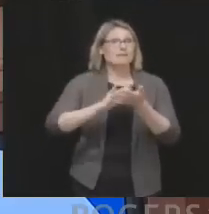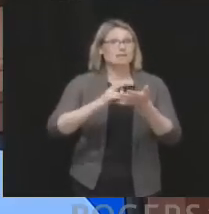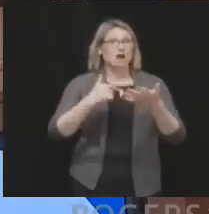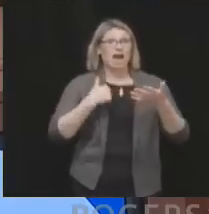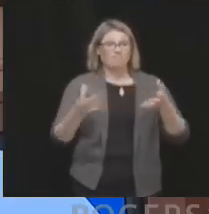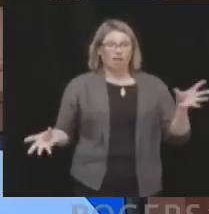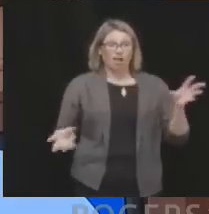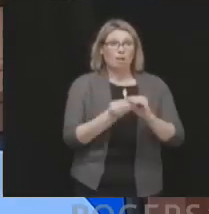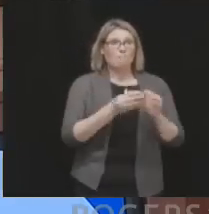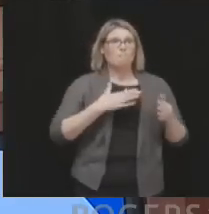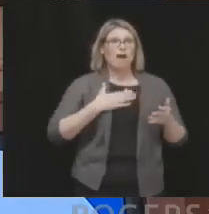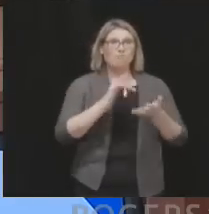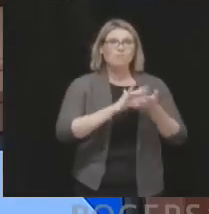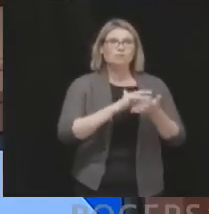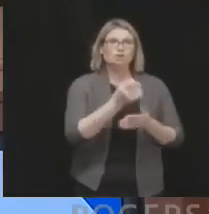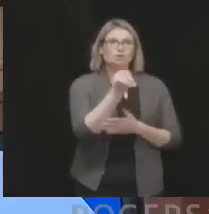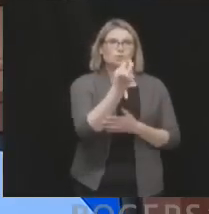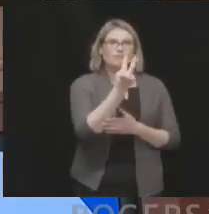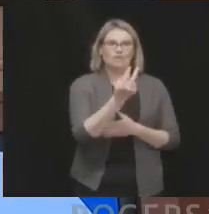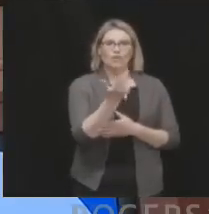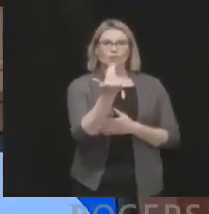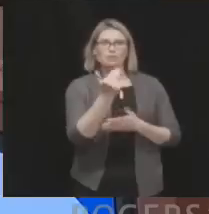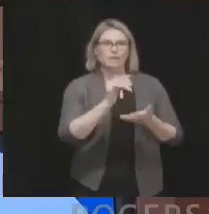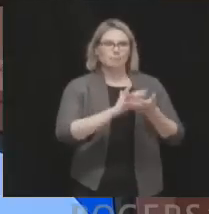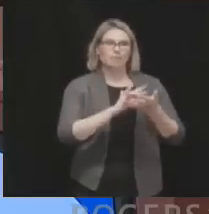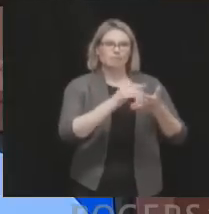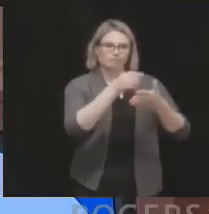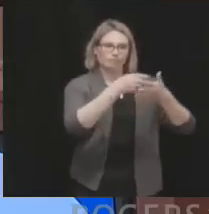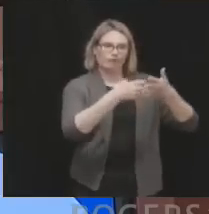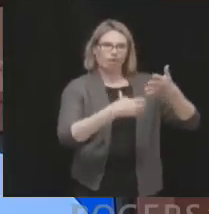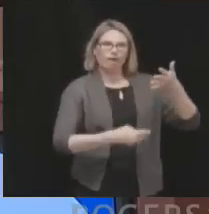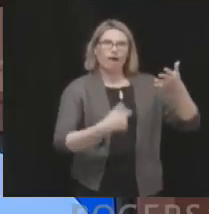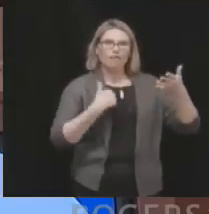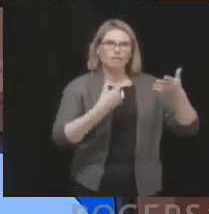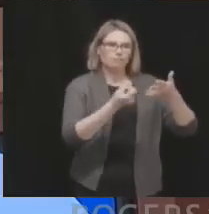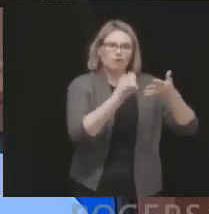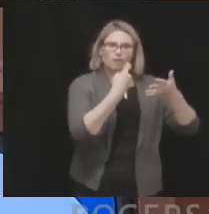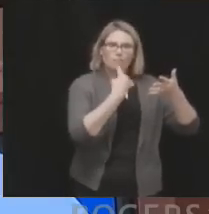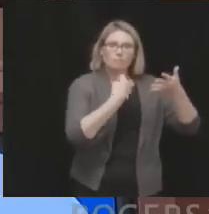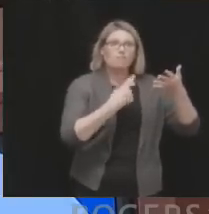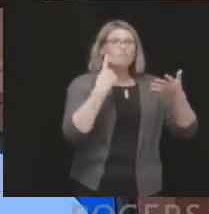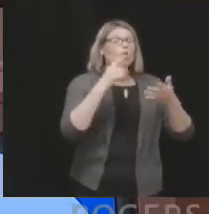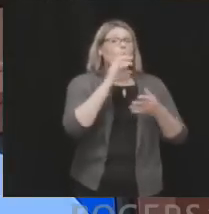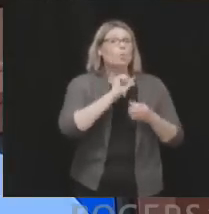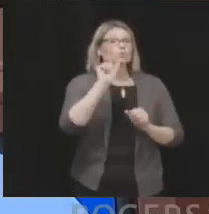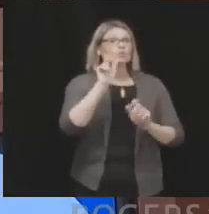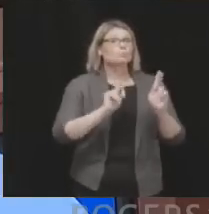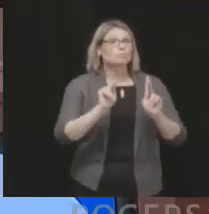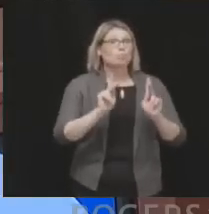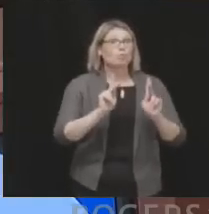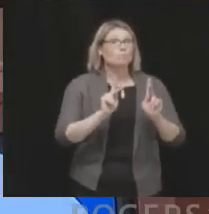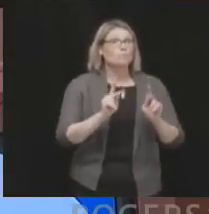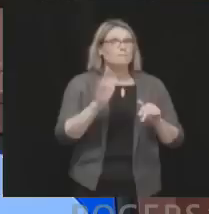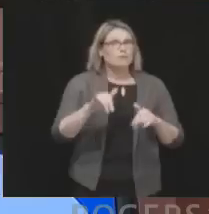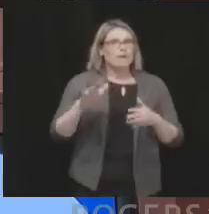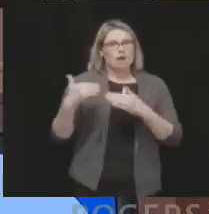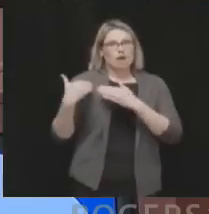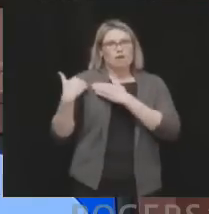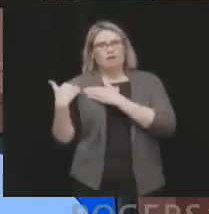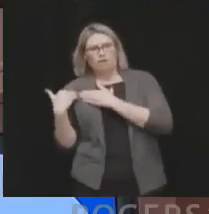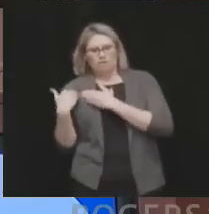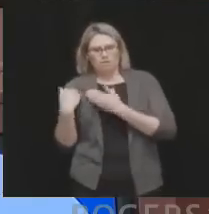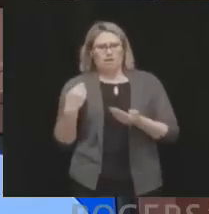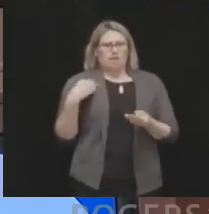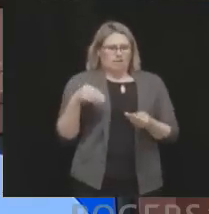initially put this limit in place, but we're at the point now where this was clearly an